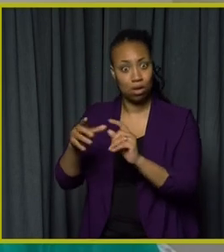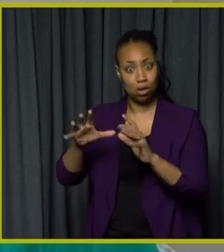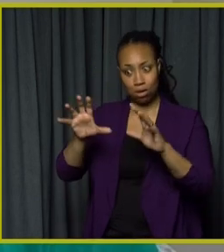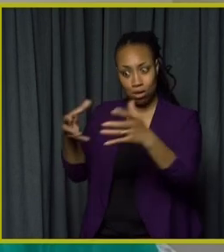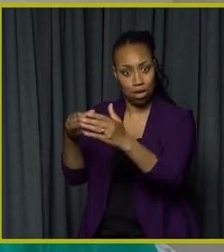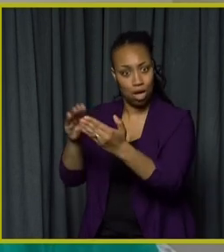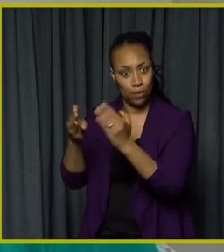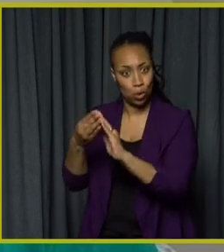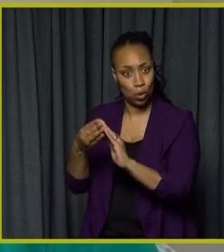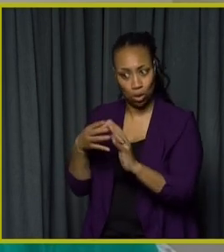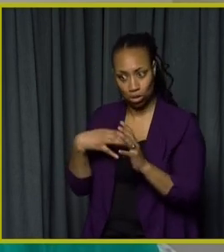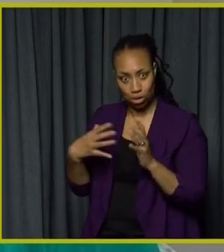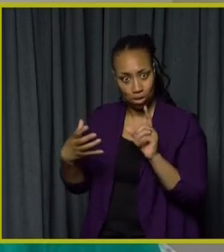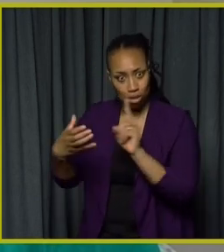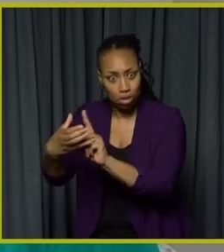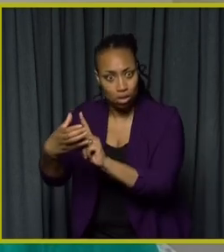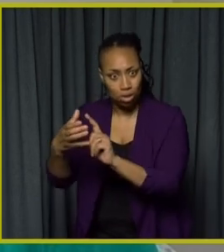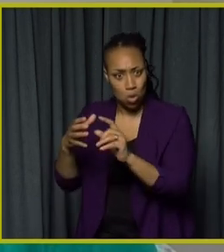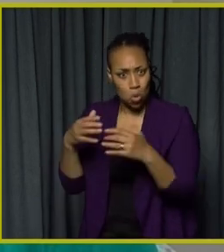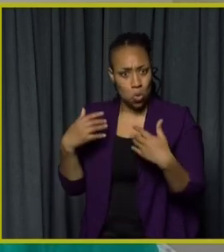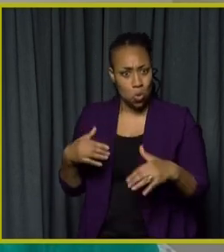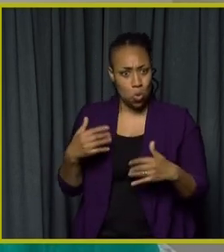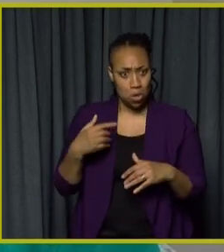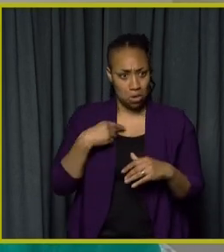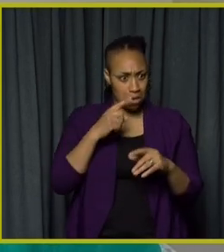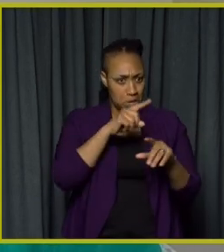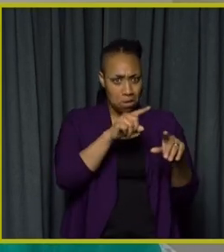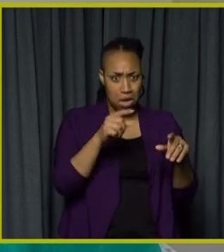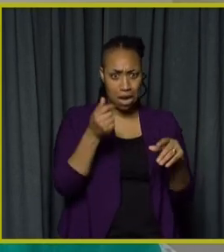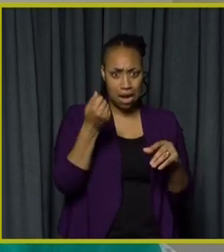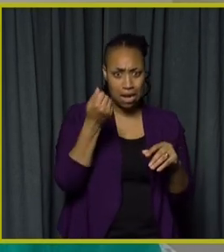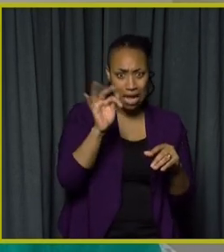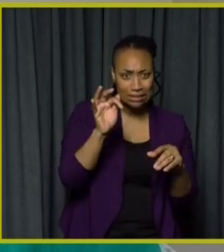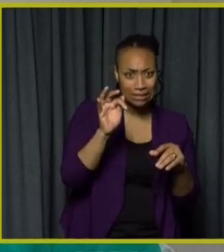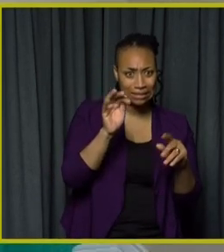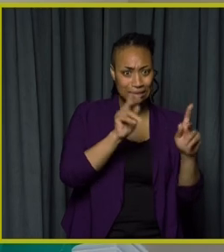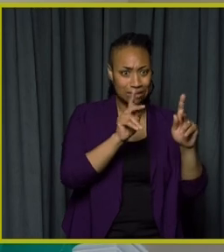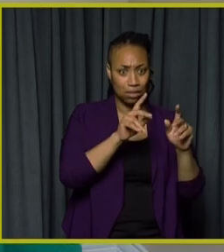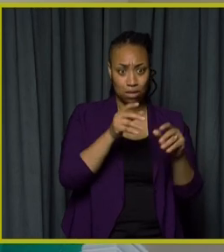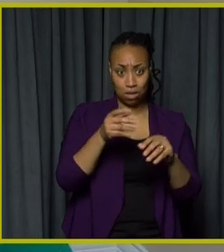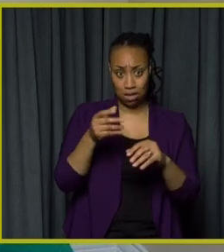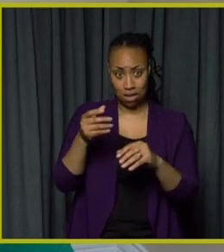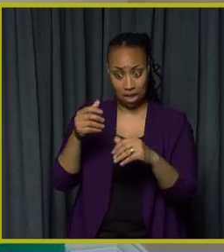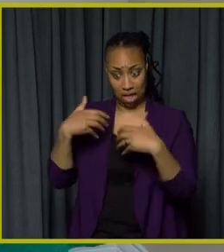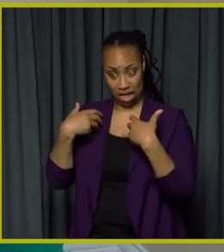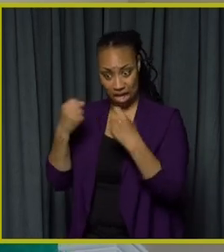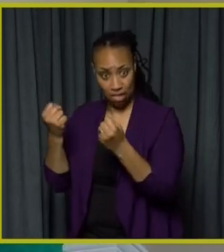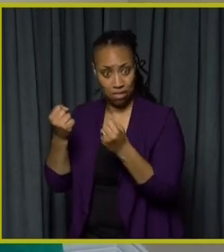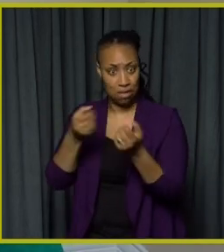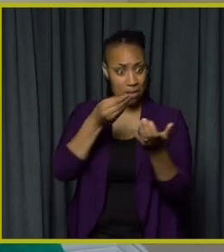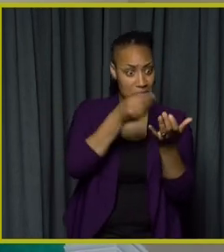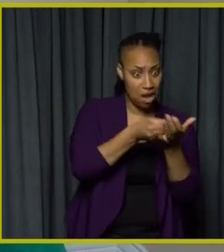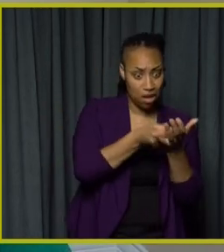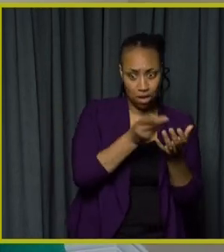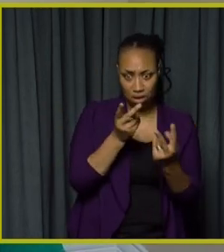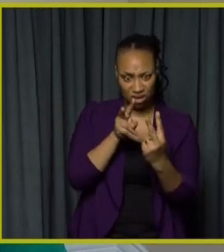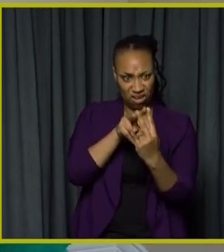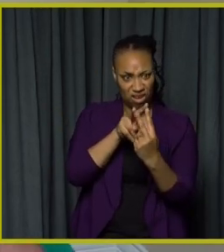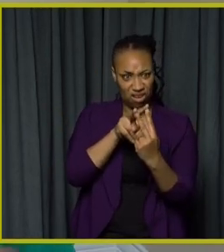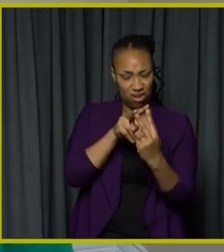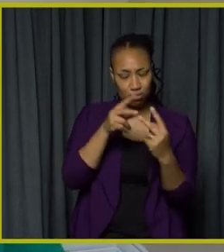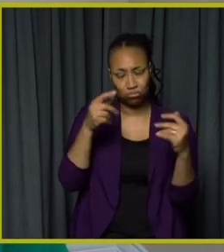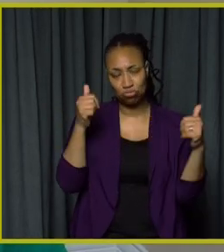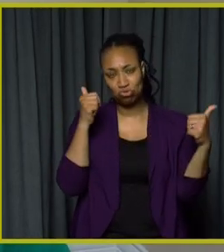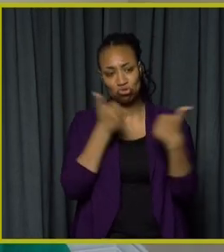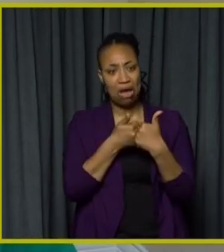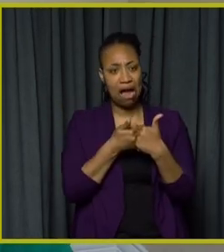COVID-19 has presented health and financial challenges for families across the country. It's disheartening, while at the same time I